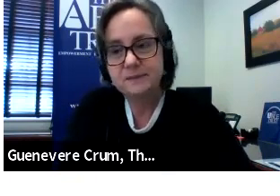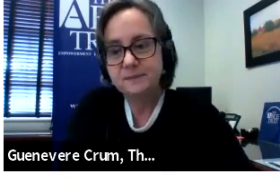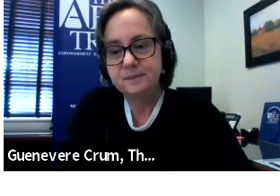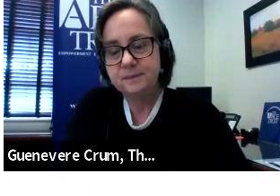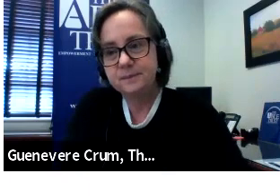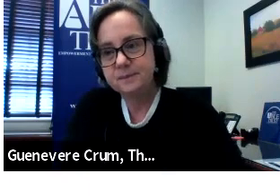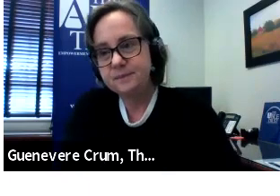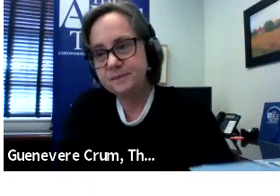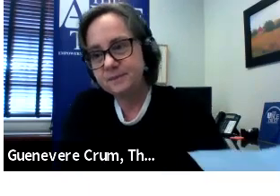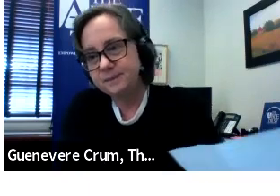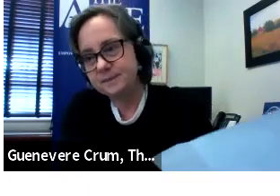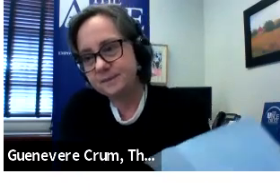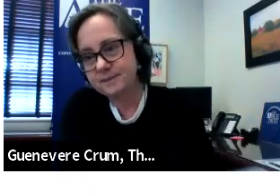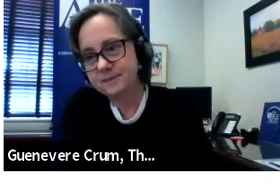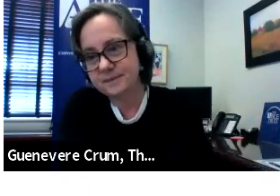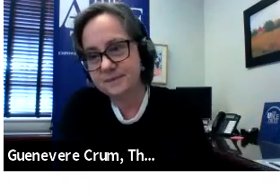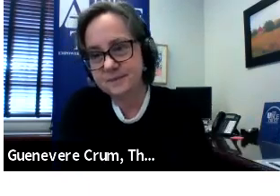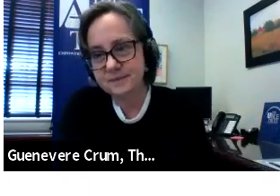yours.